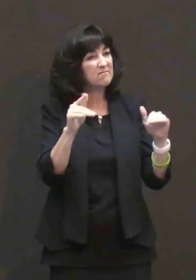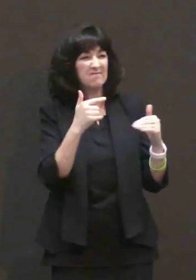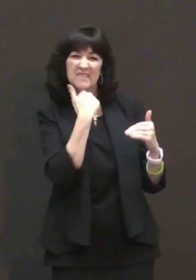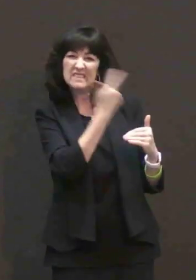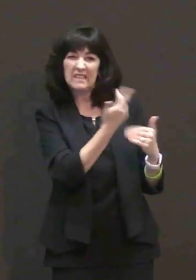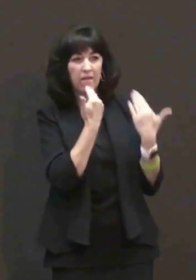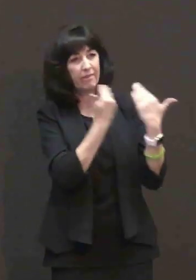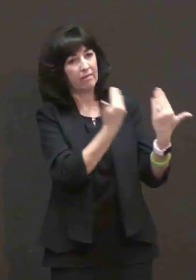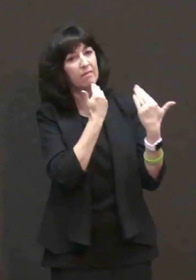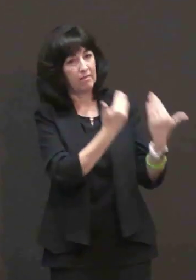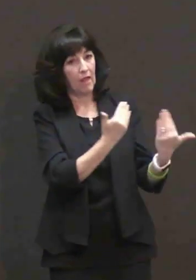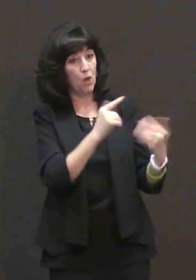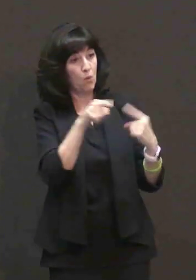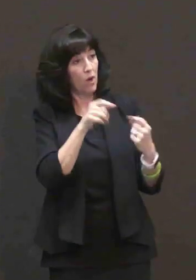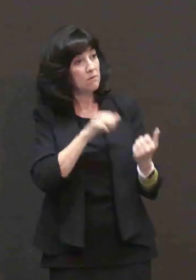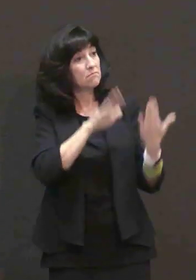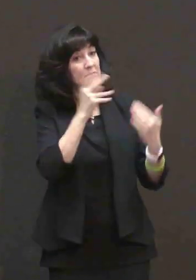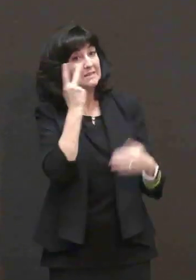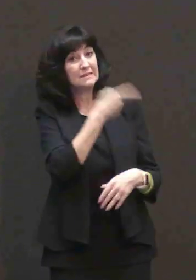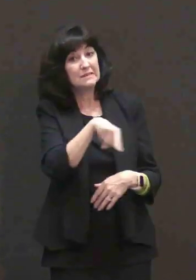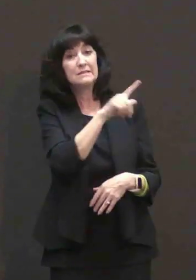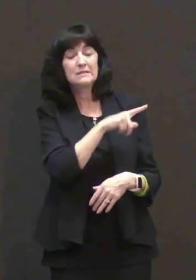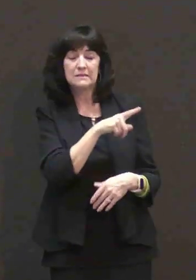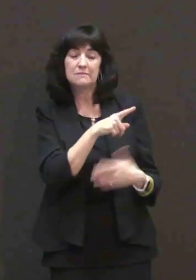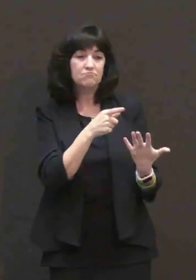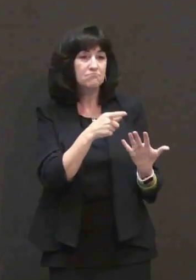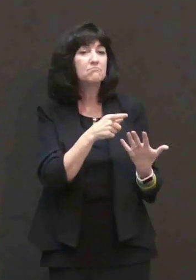if something happens to that